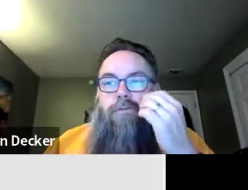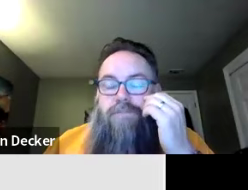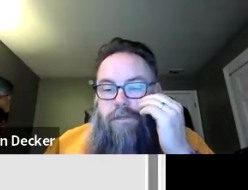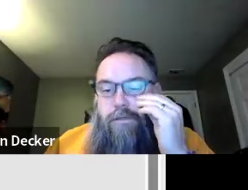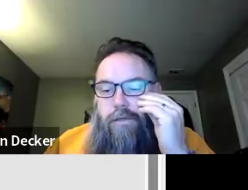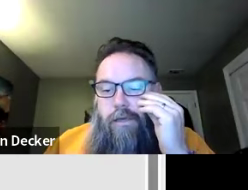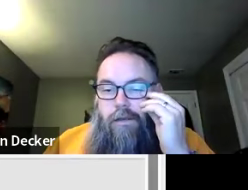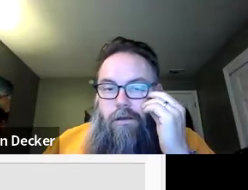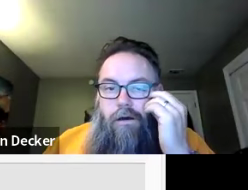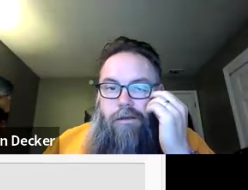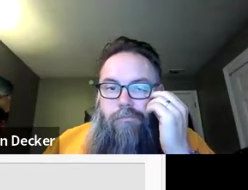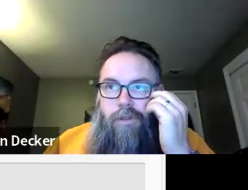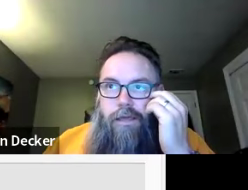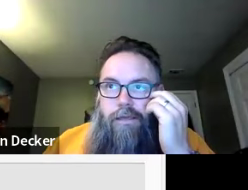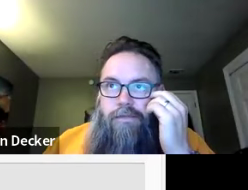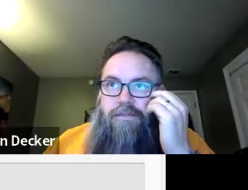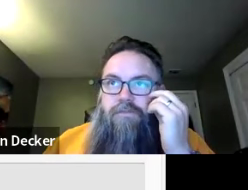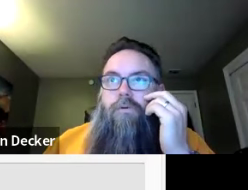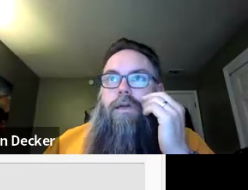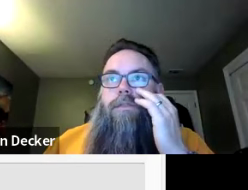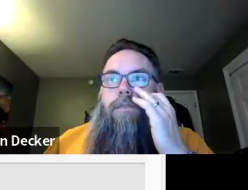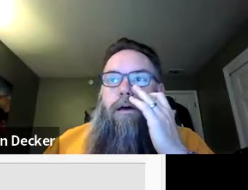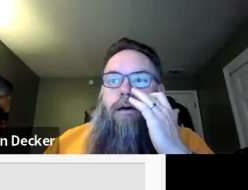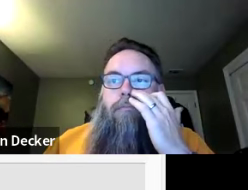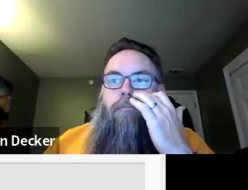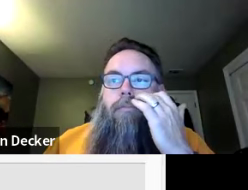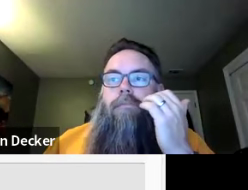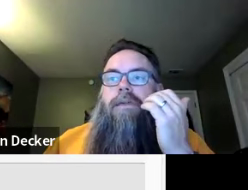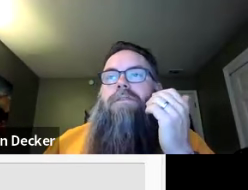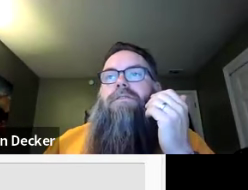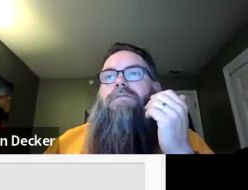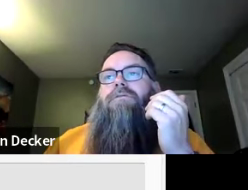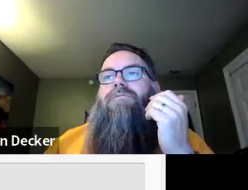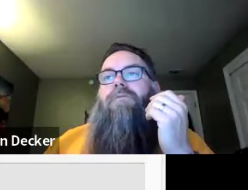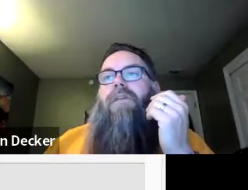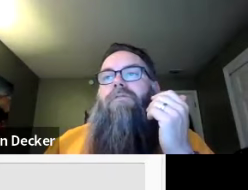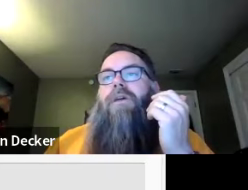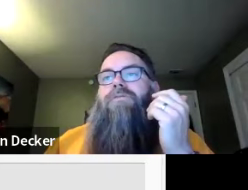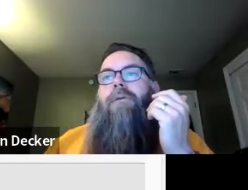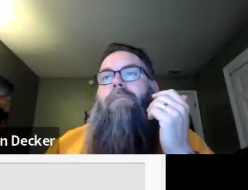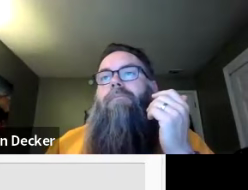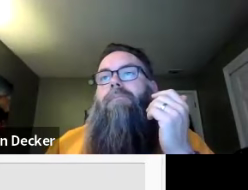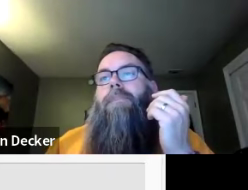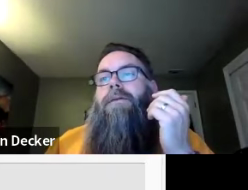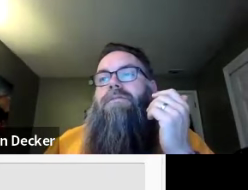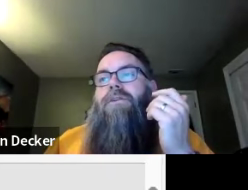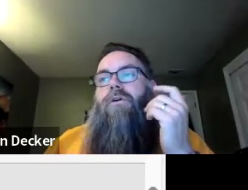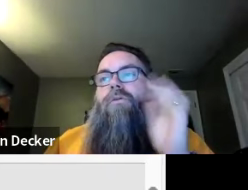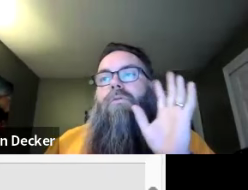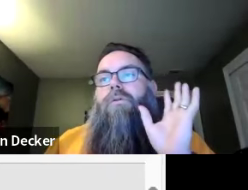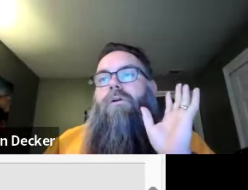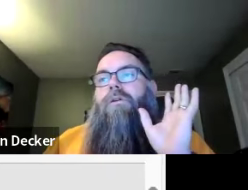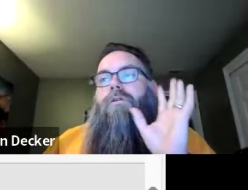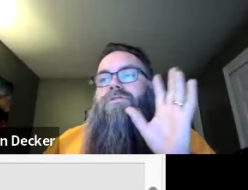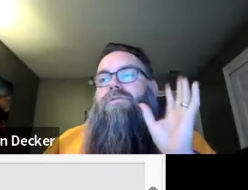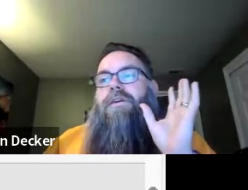acknowledgement forms and non-compliance with getting into the service provider directory.